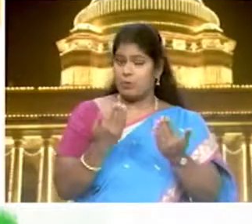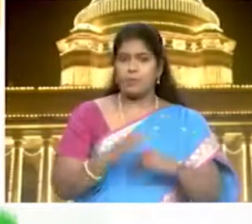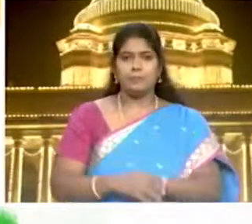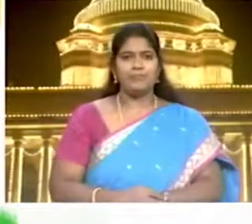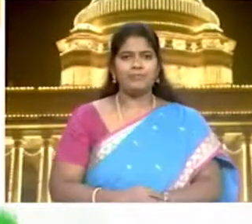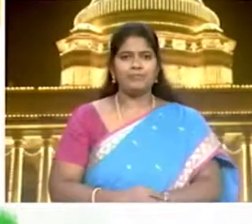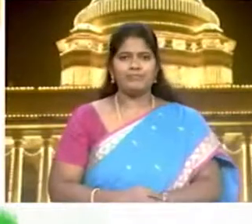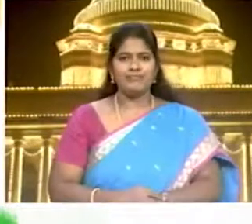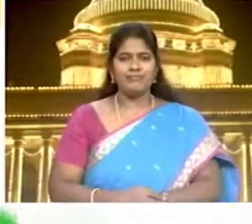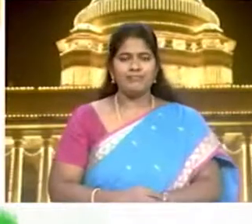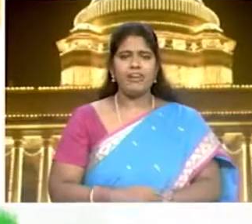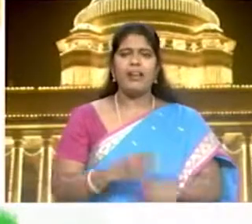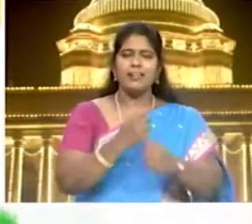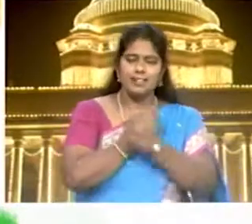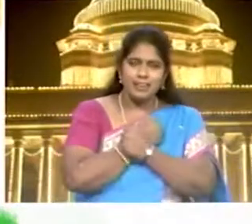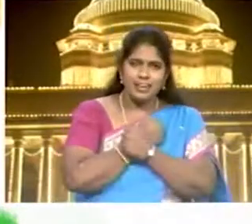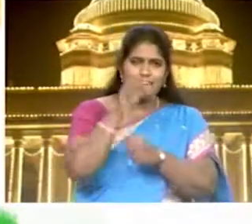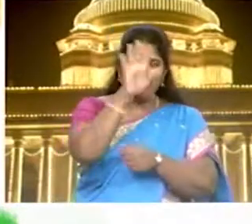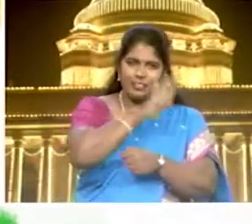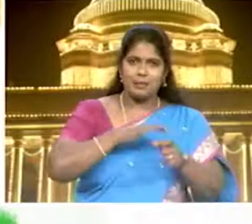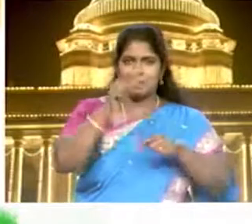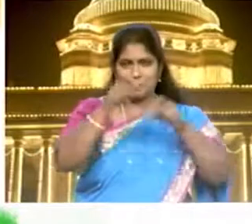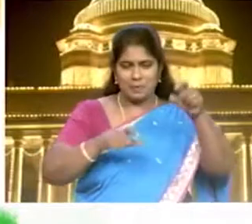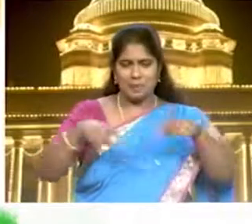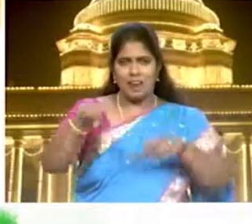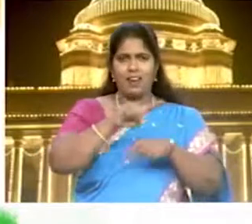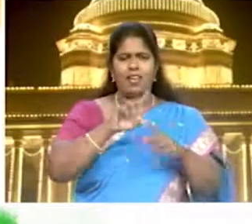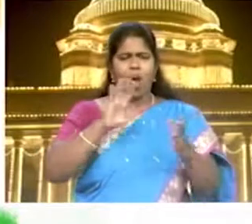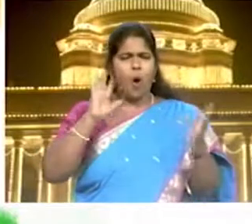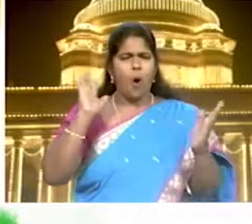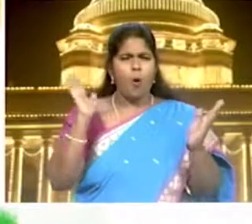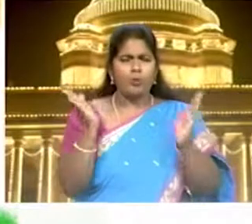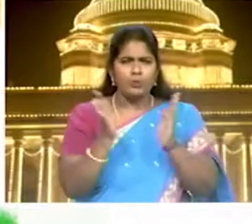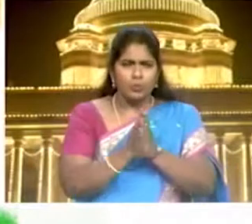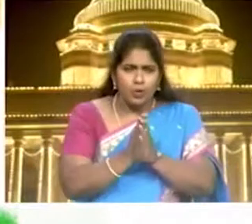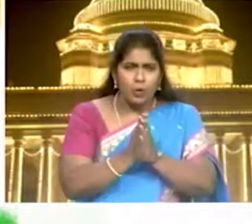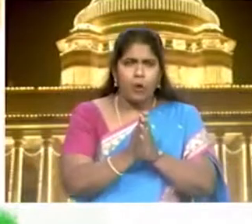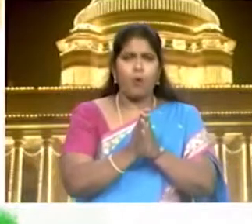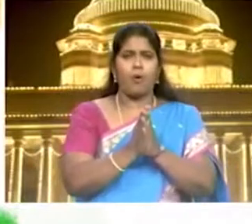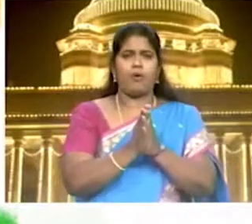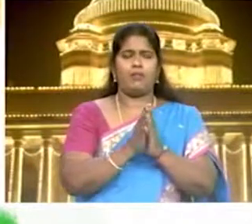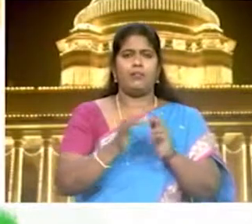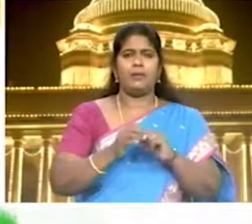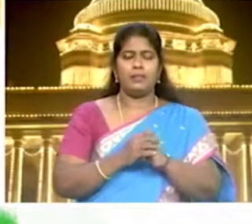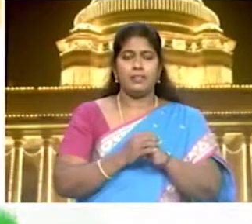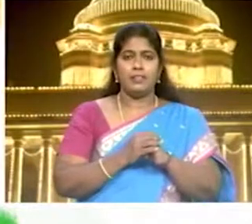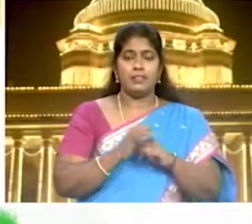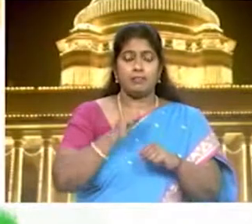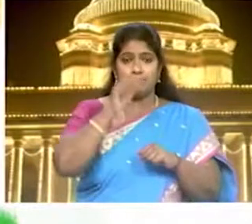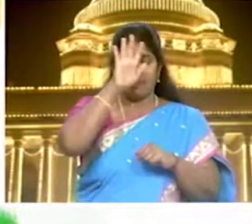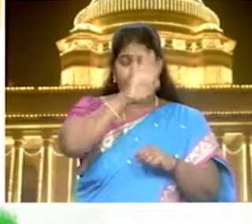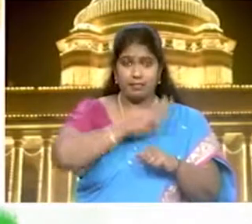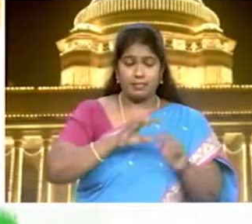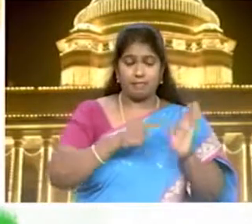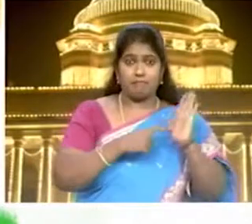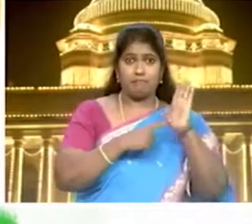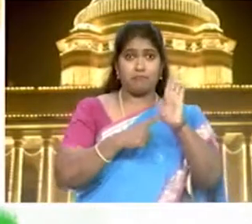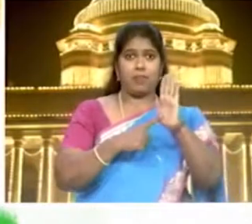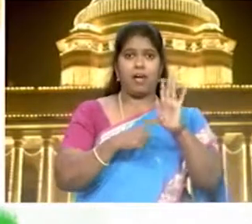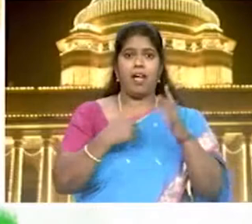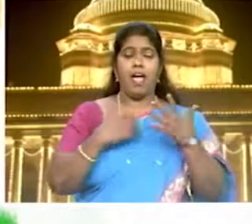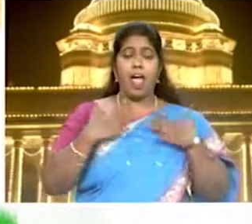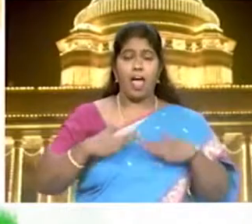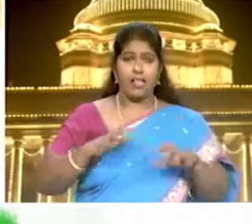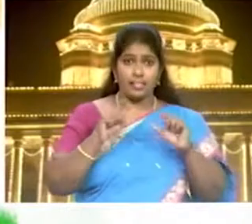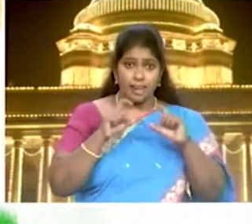citizens, at the core of the transformation we have been witnessing in healthcare, education,